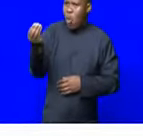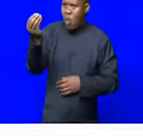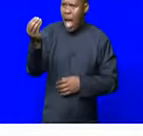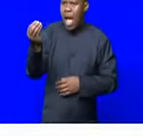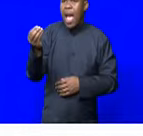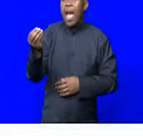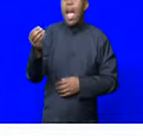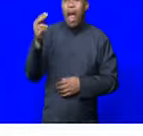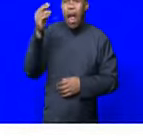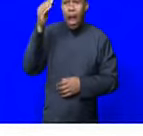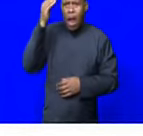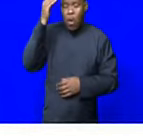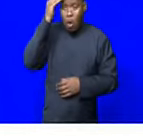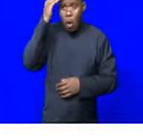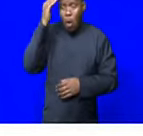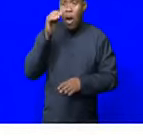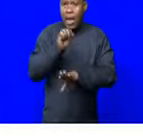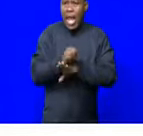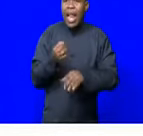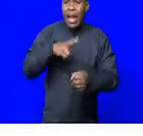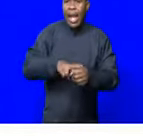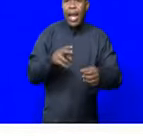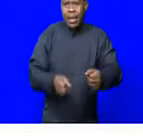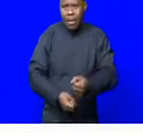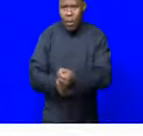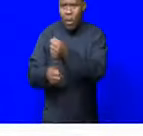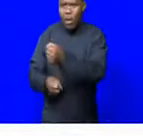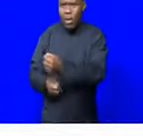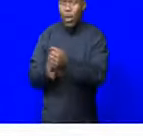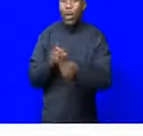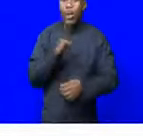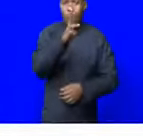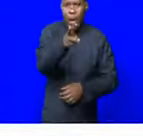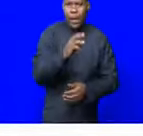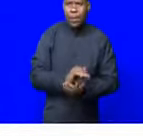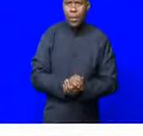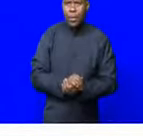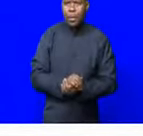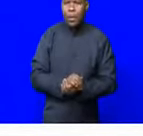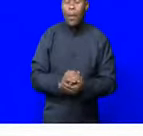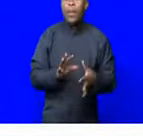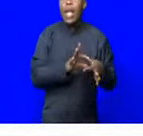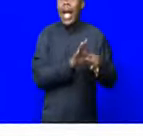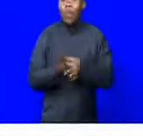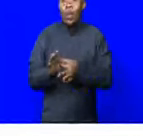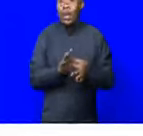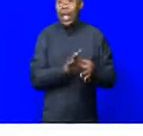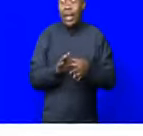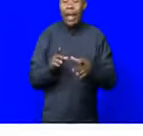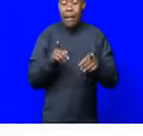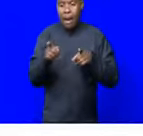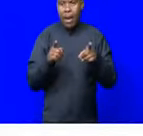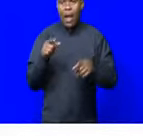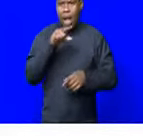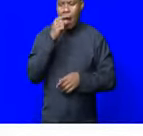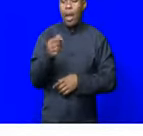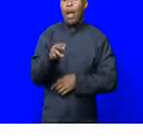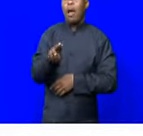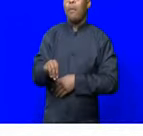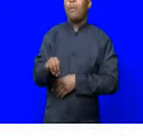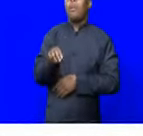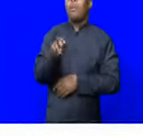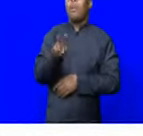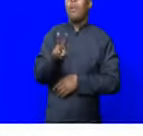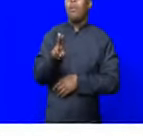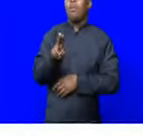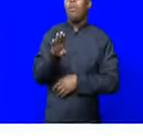support them so they know how to work with their kids during their everyday life. The director of Autism Eswatini, Tryfina Mvubu, says parents